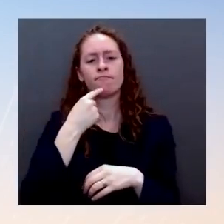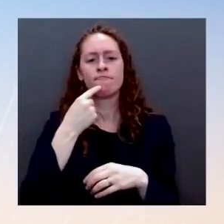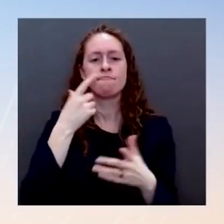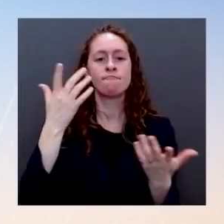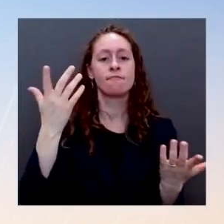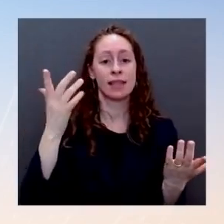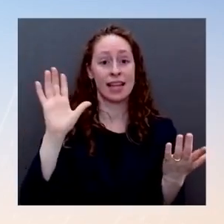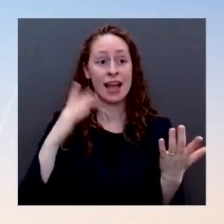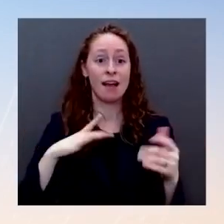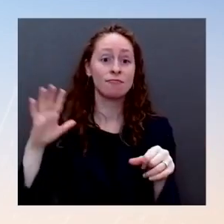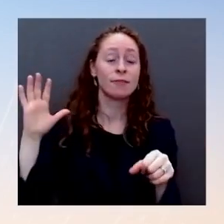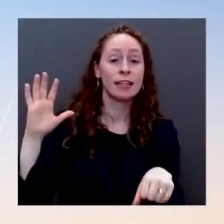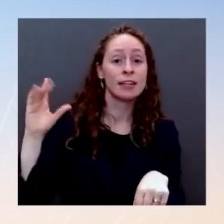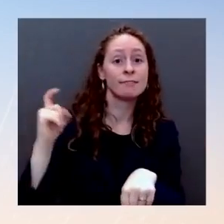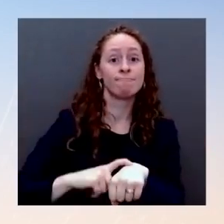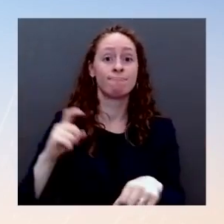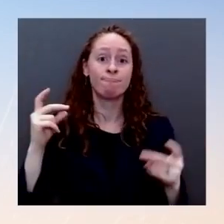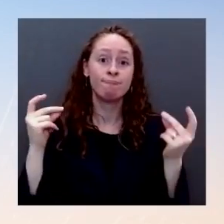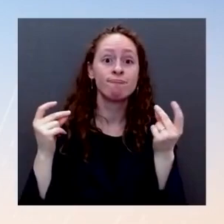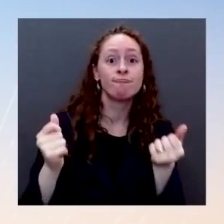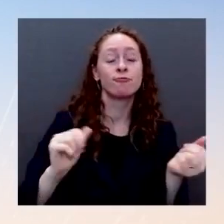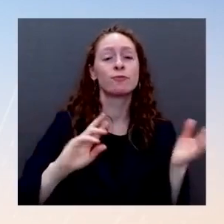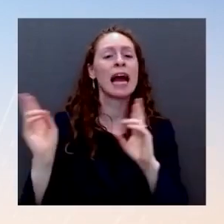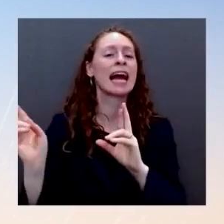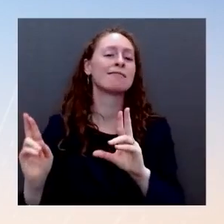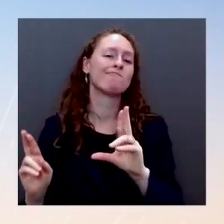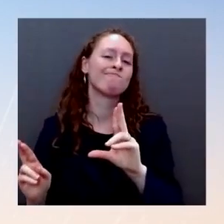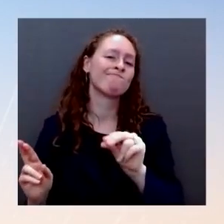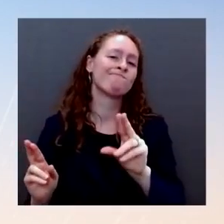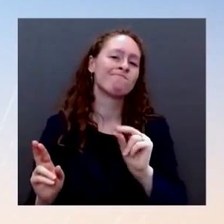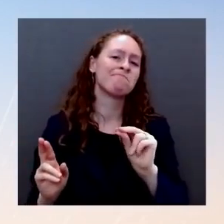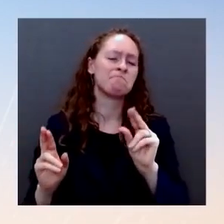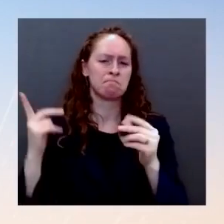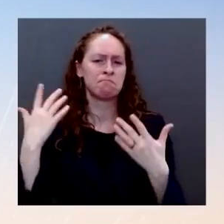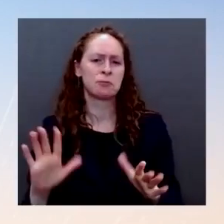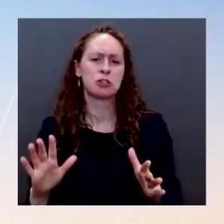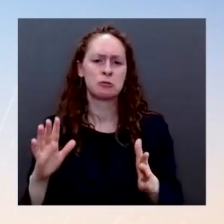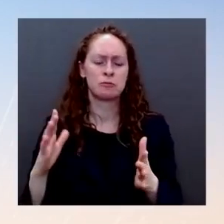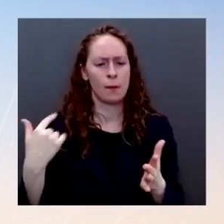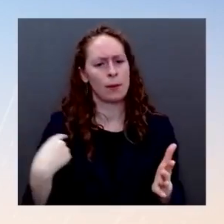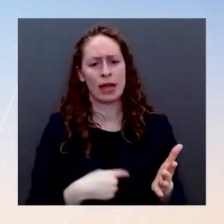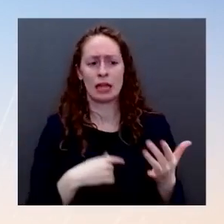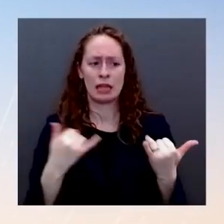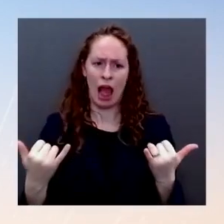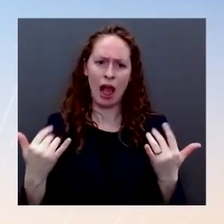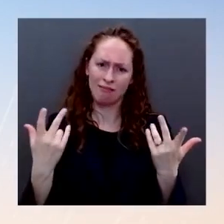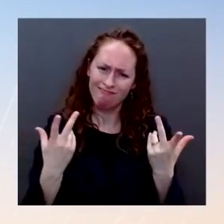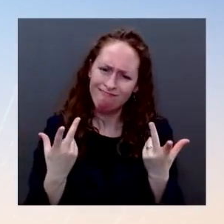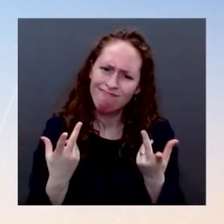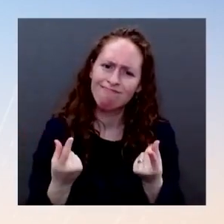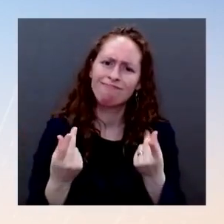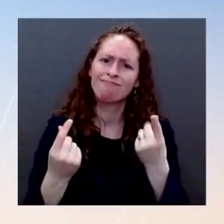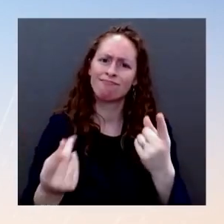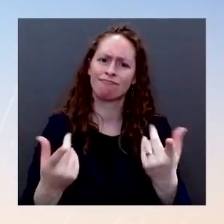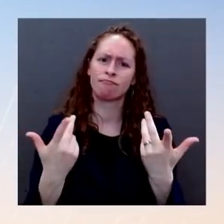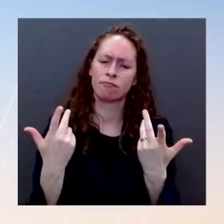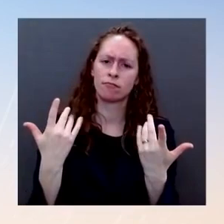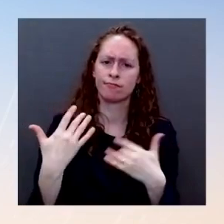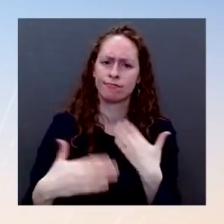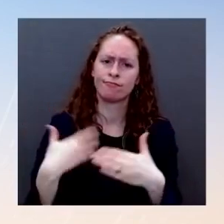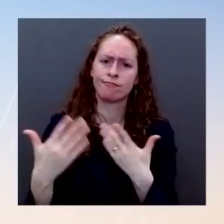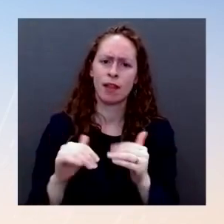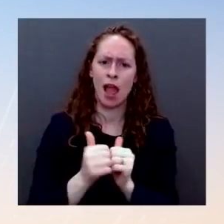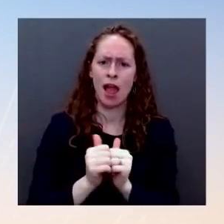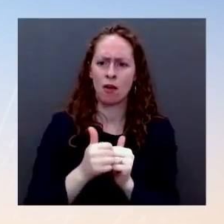rural health centers and community health centers in December to expand that access. We opened these federal testing sites in December. So